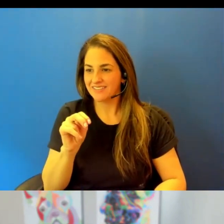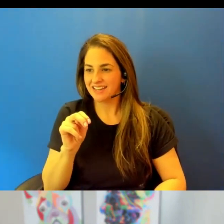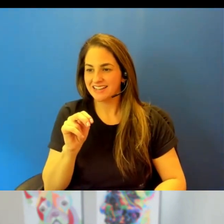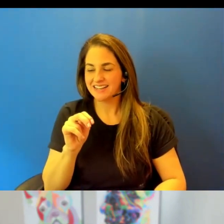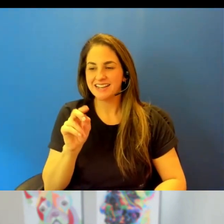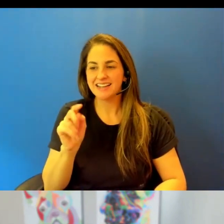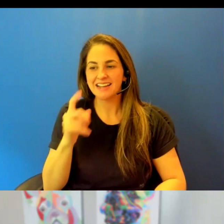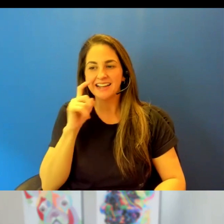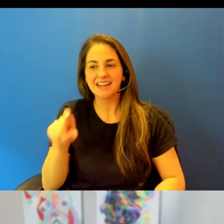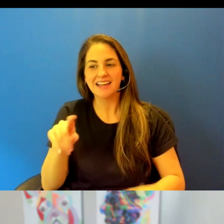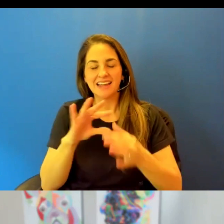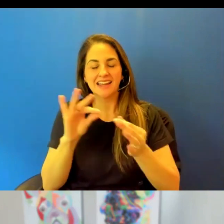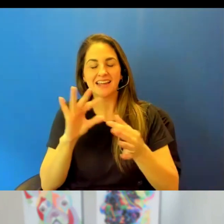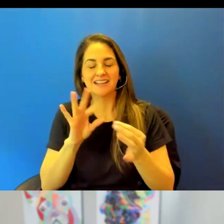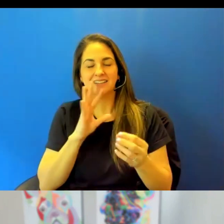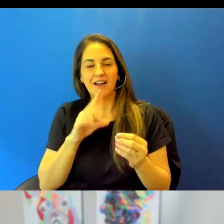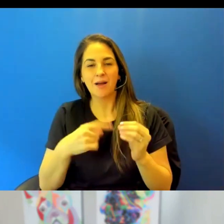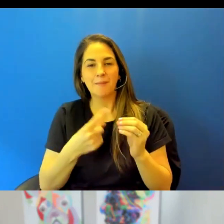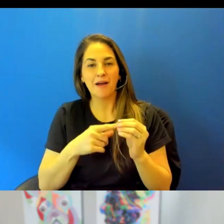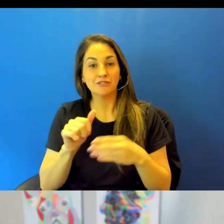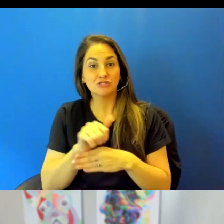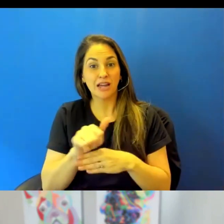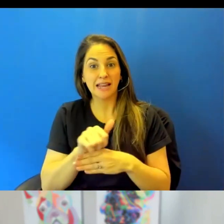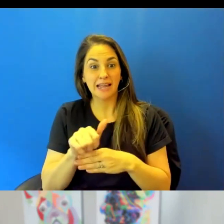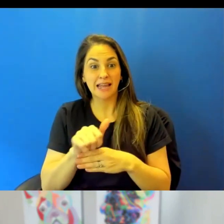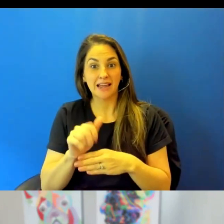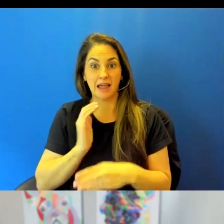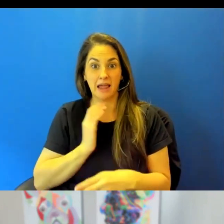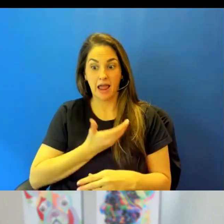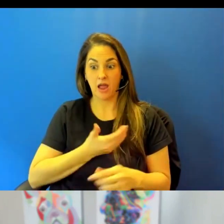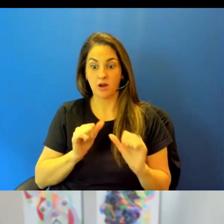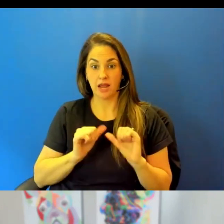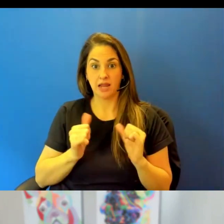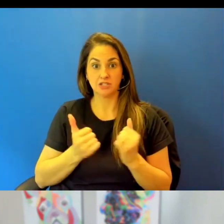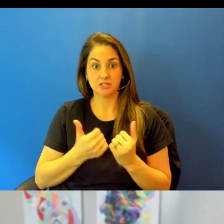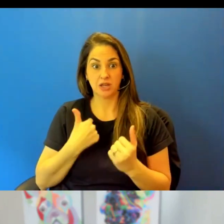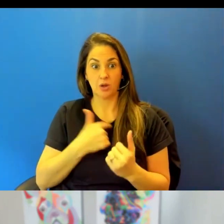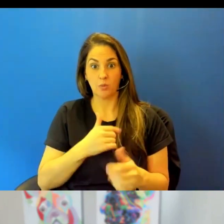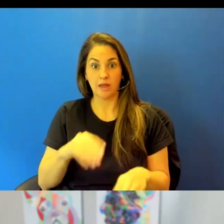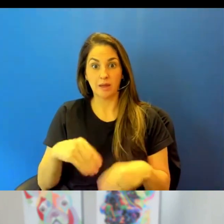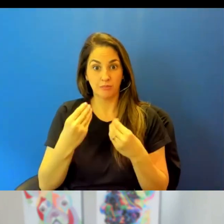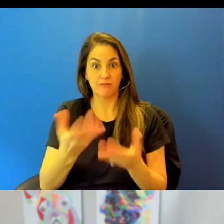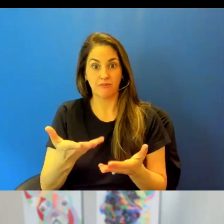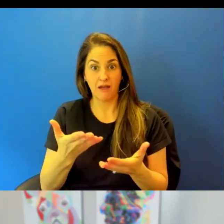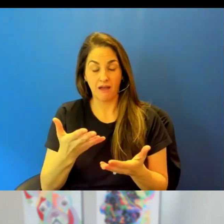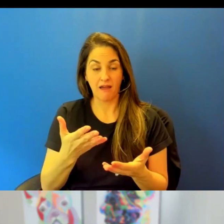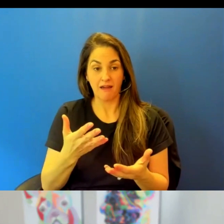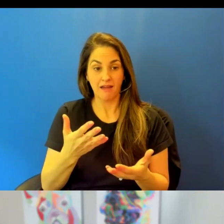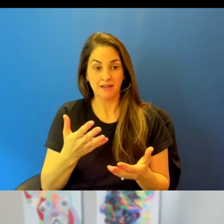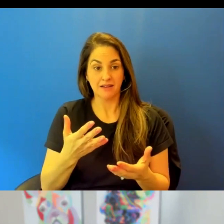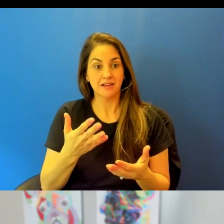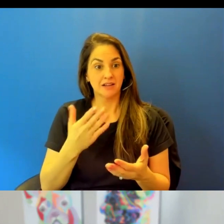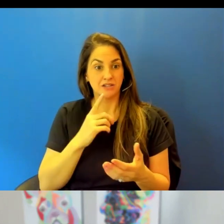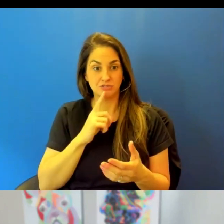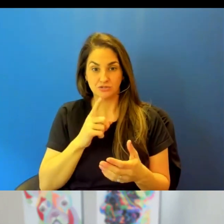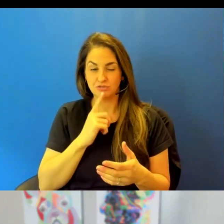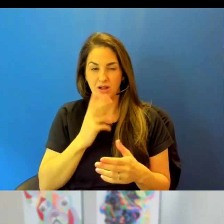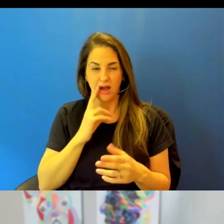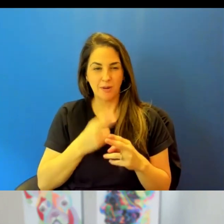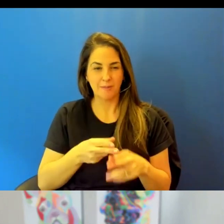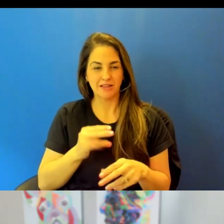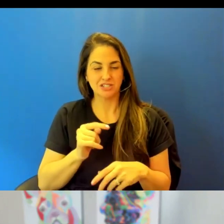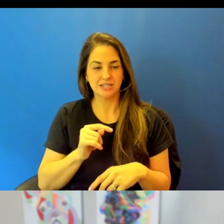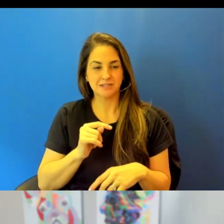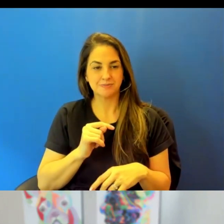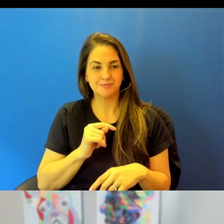colleges, talked a little bit about the training that our agency hosts. So, and that is true. I'll mention that.